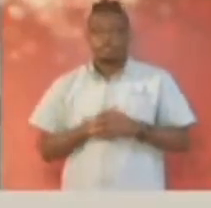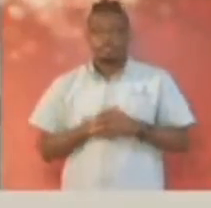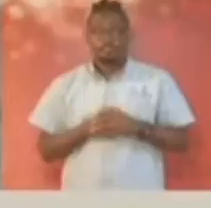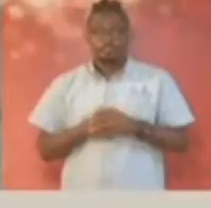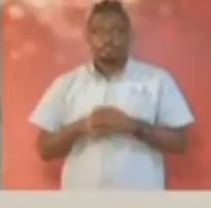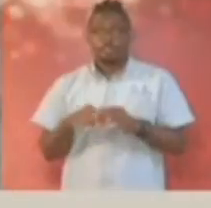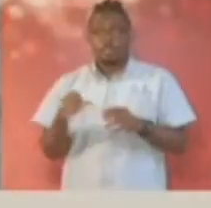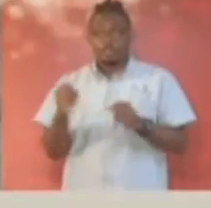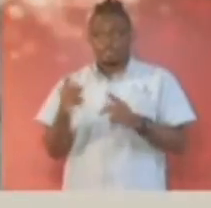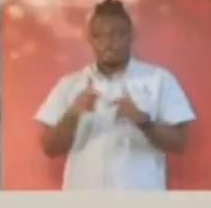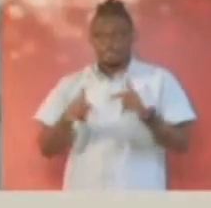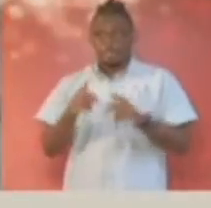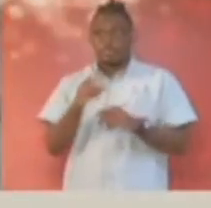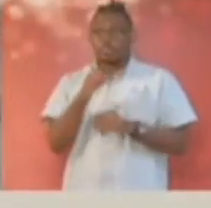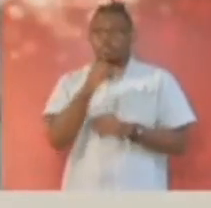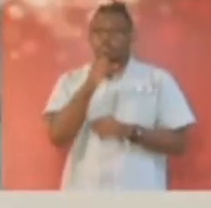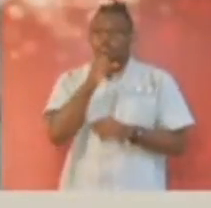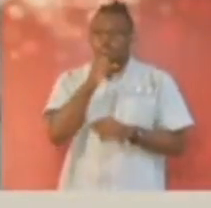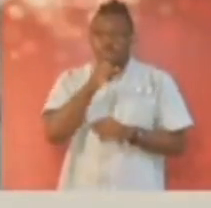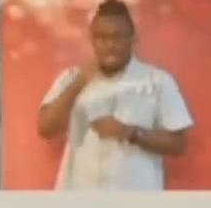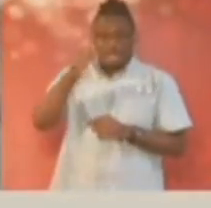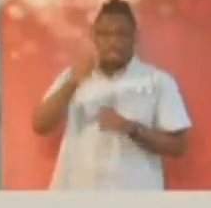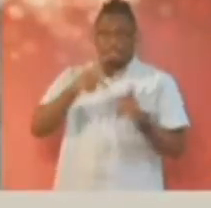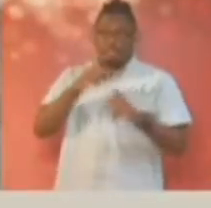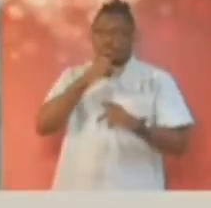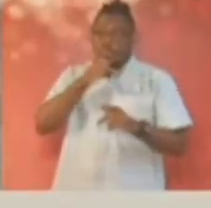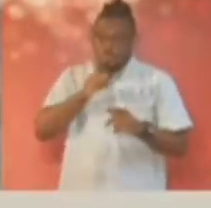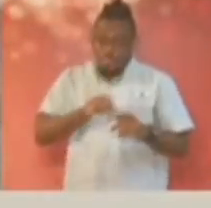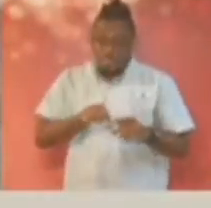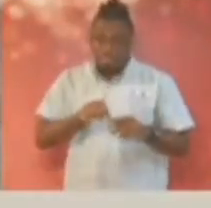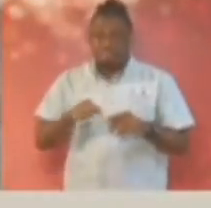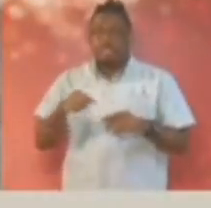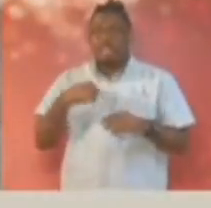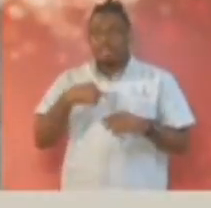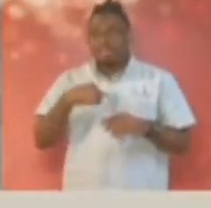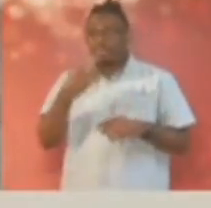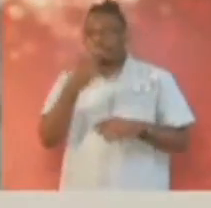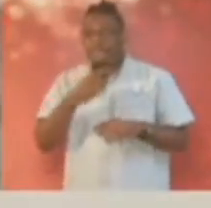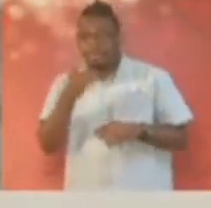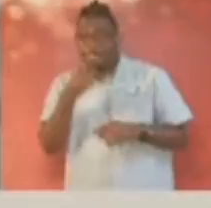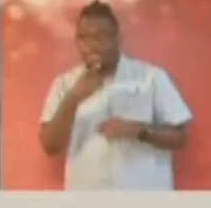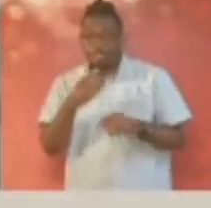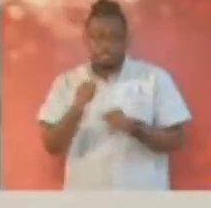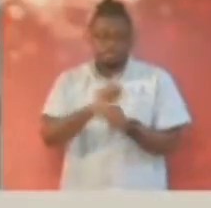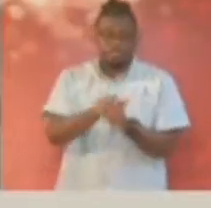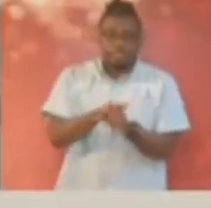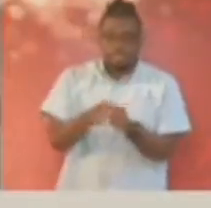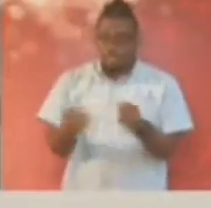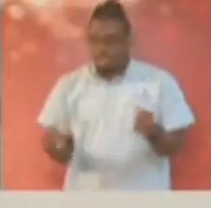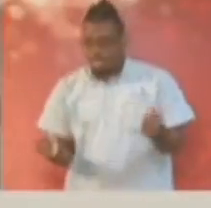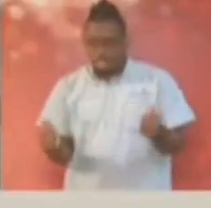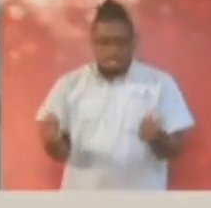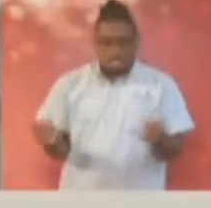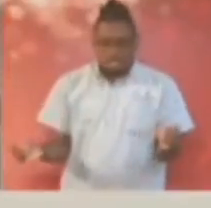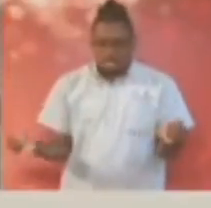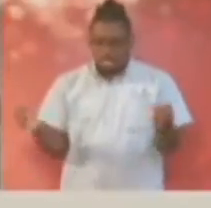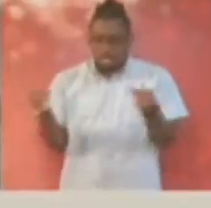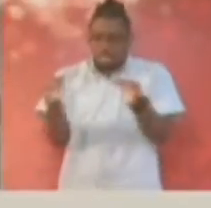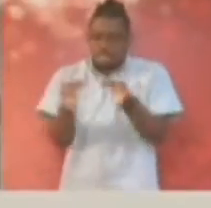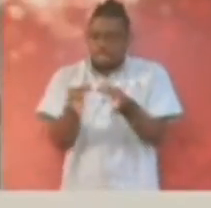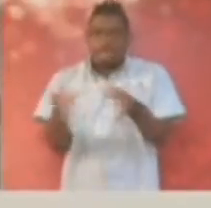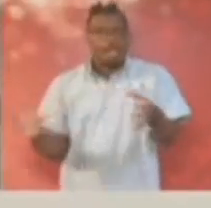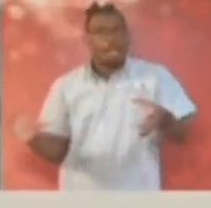older, the presence of chronic diseases, and we're speaking about diabetes today. So diabetes, 2nd leading cause of